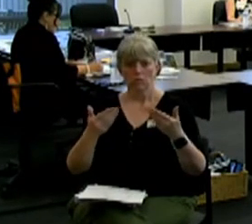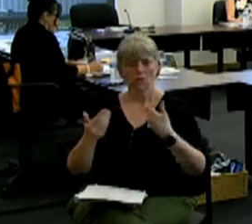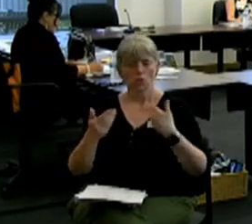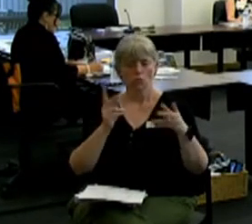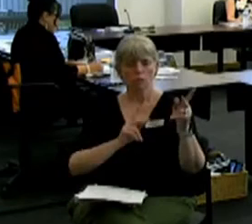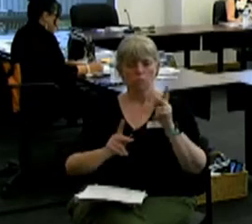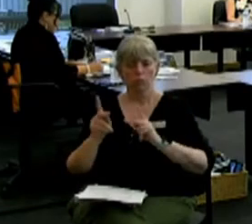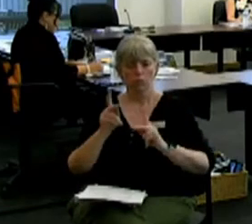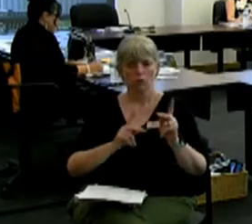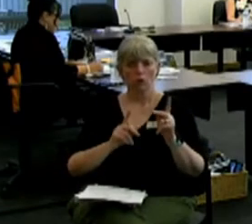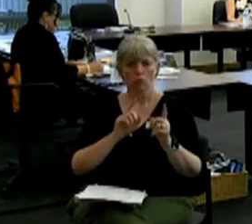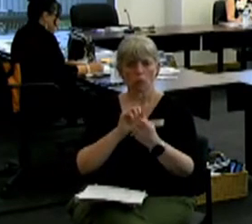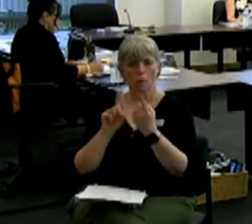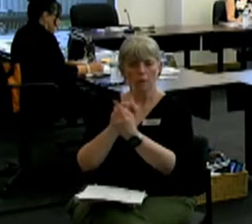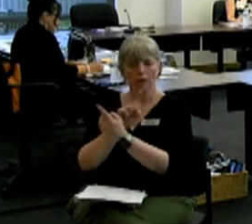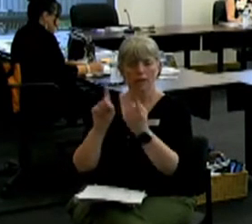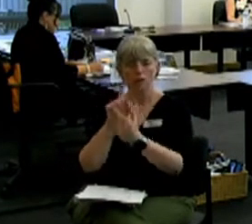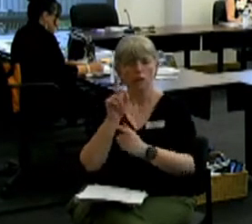don't